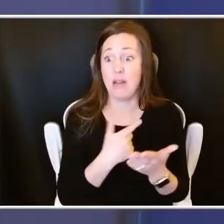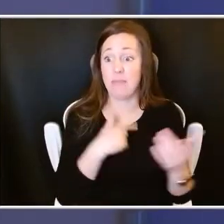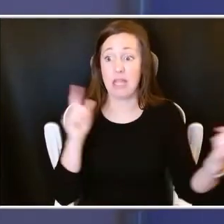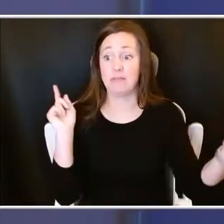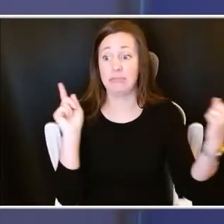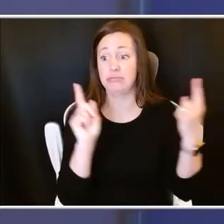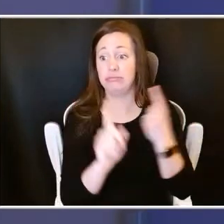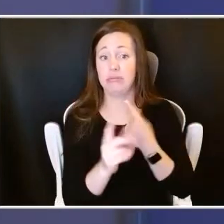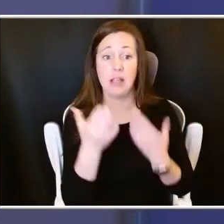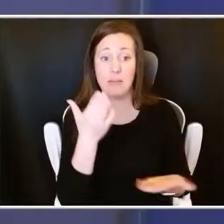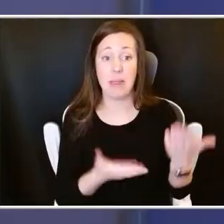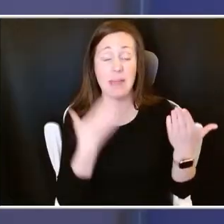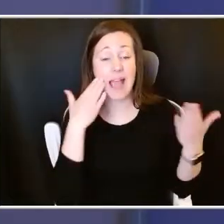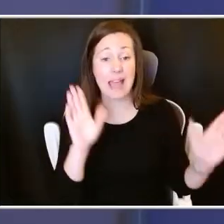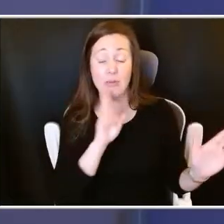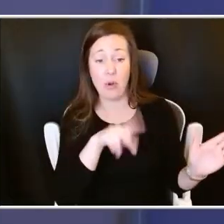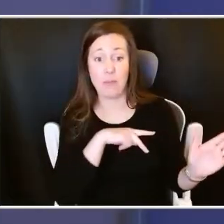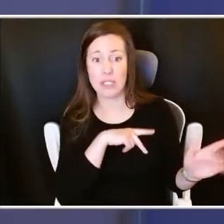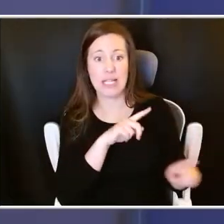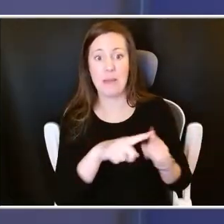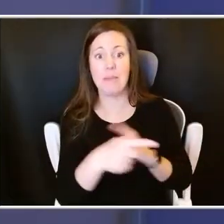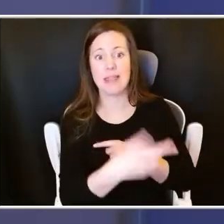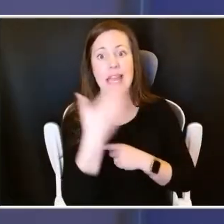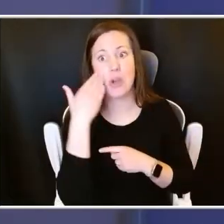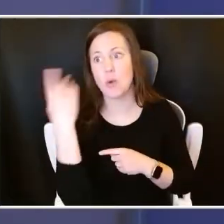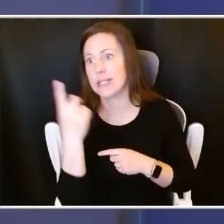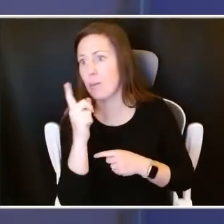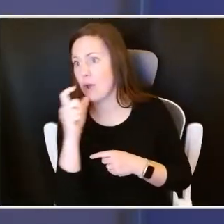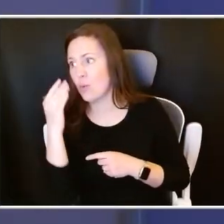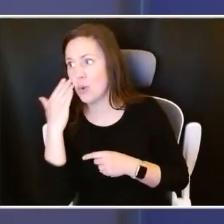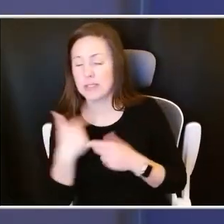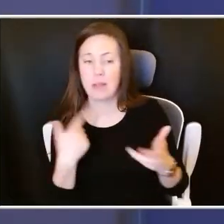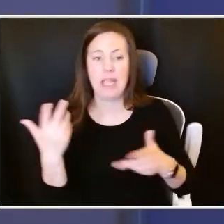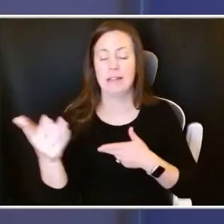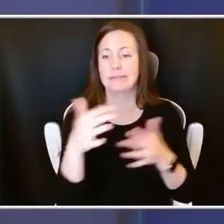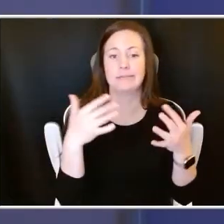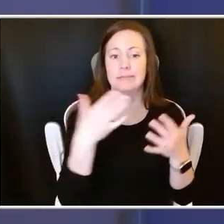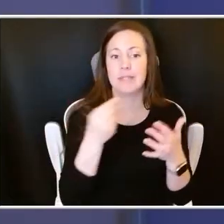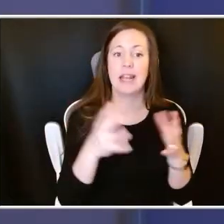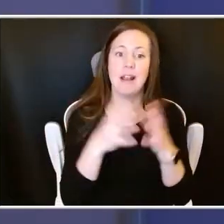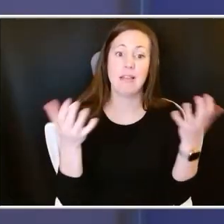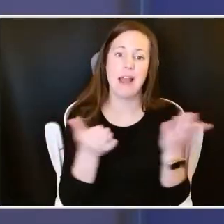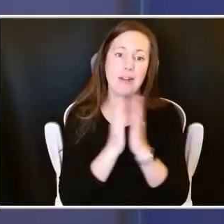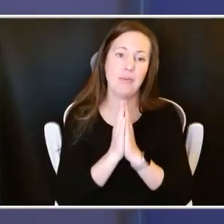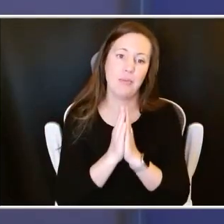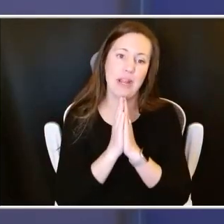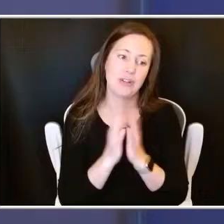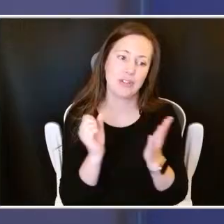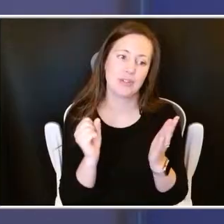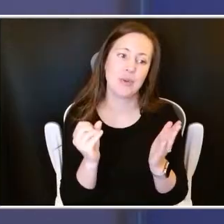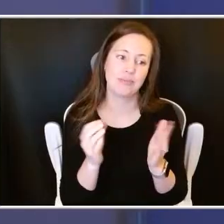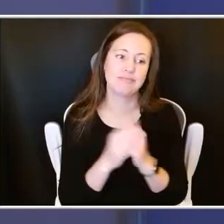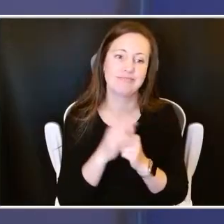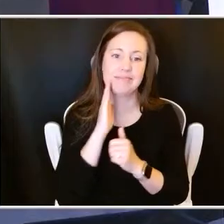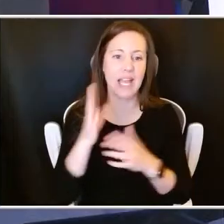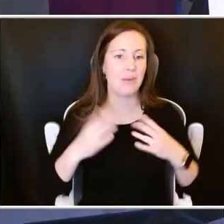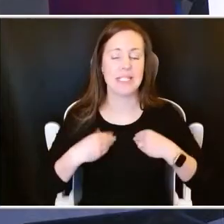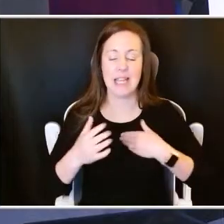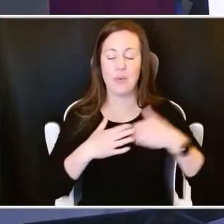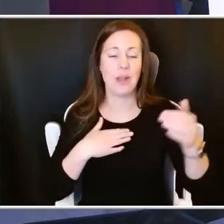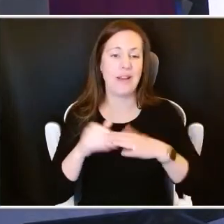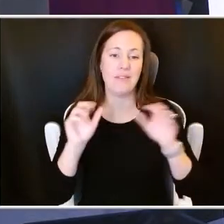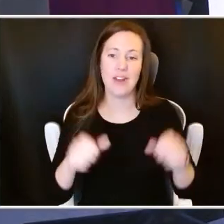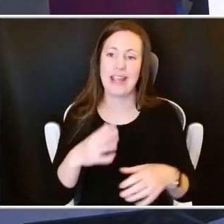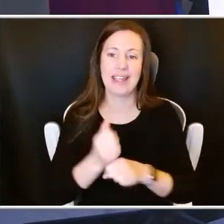personally, but they know of somebody who knows me. And a lot of prayers said. So I'll take what I can get. You know, a